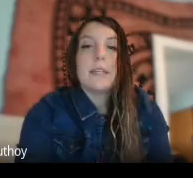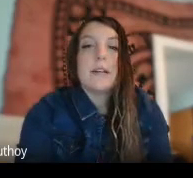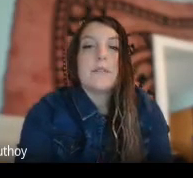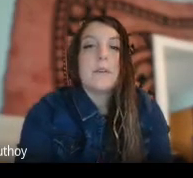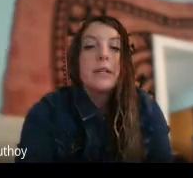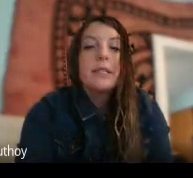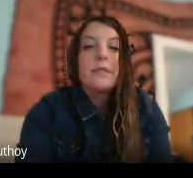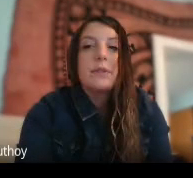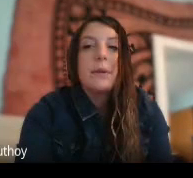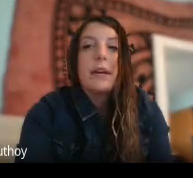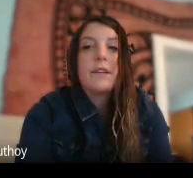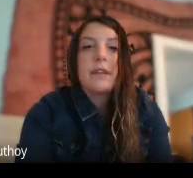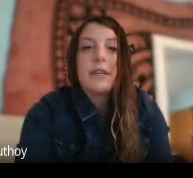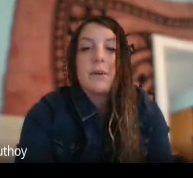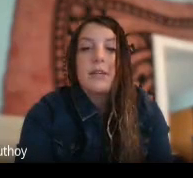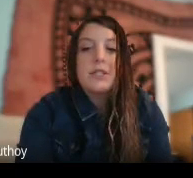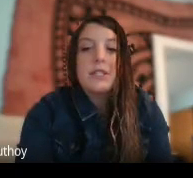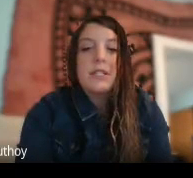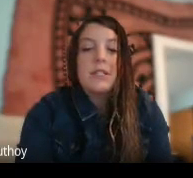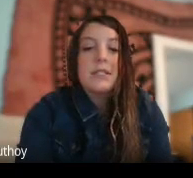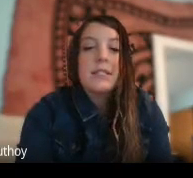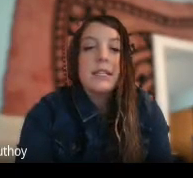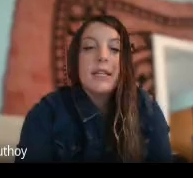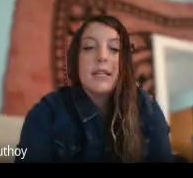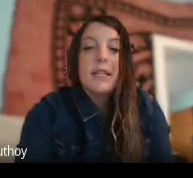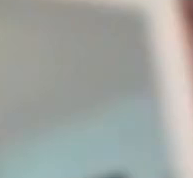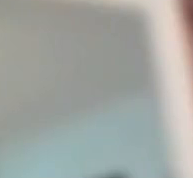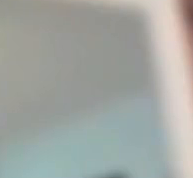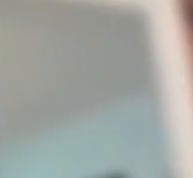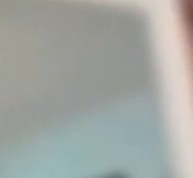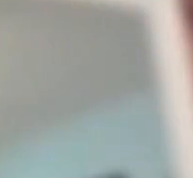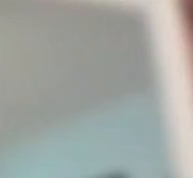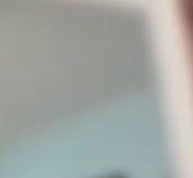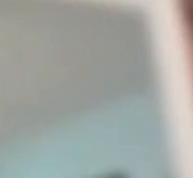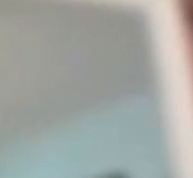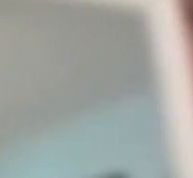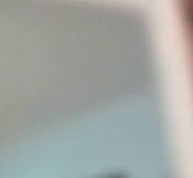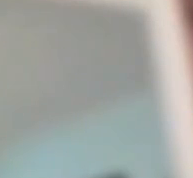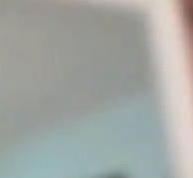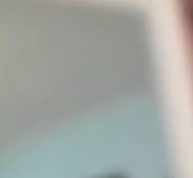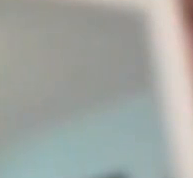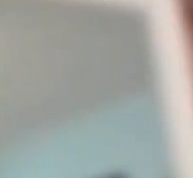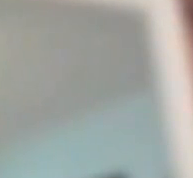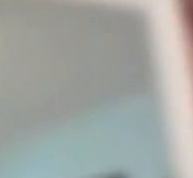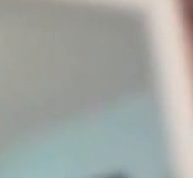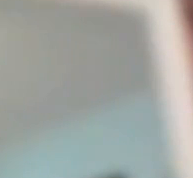Please email me, of course, if you have any questions. I'm always here to help.